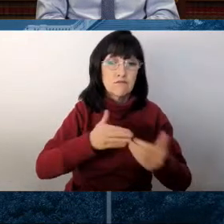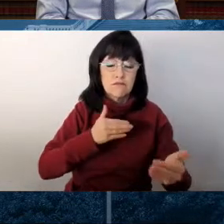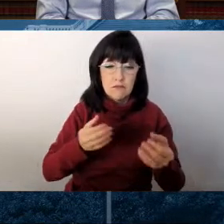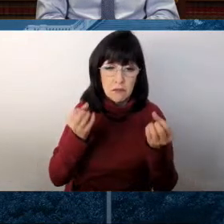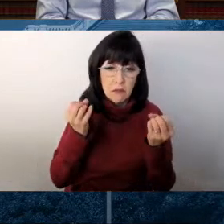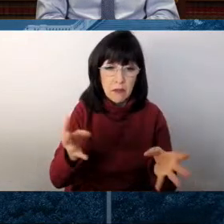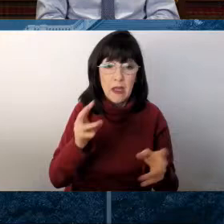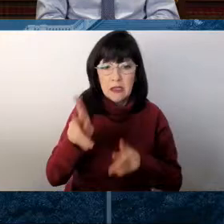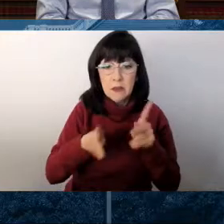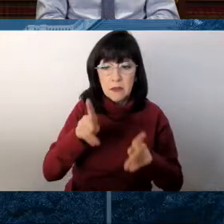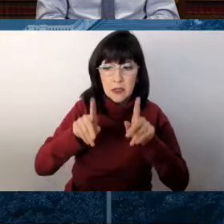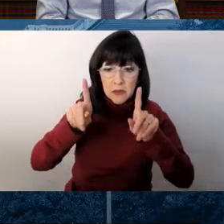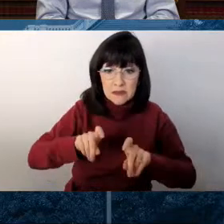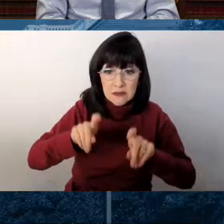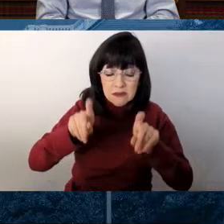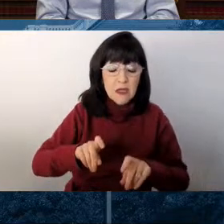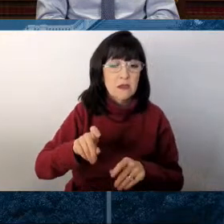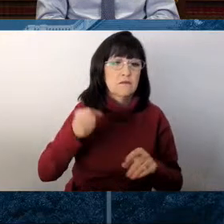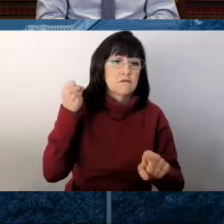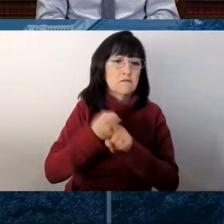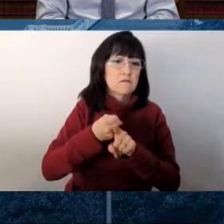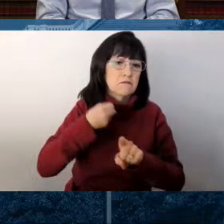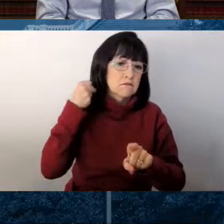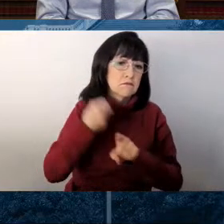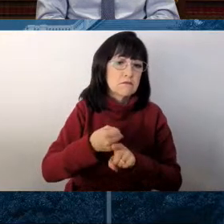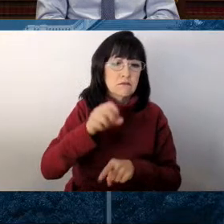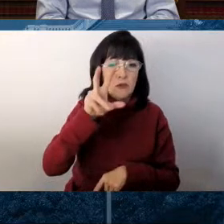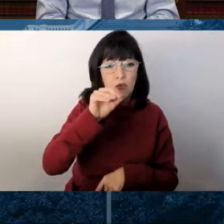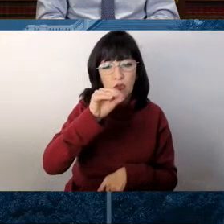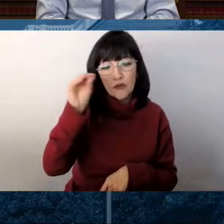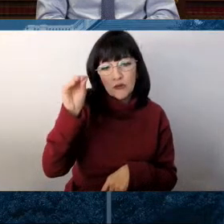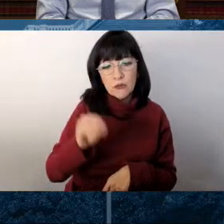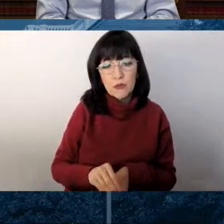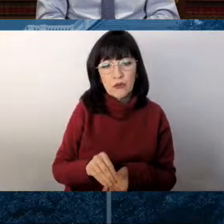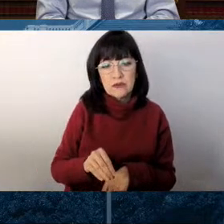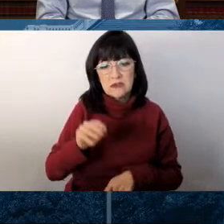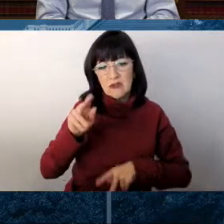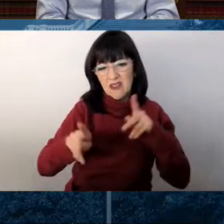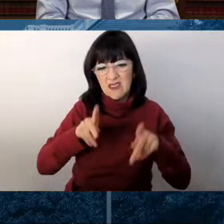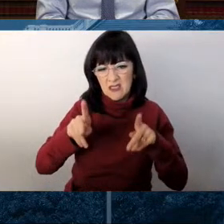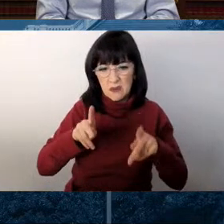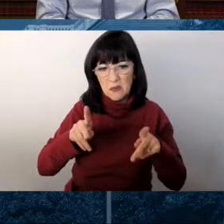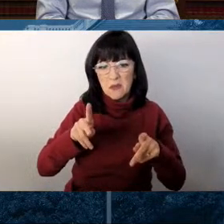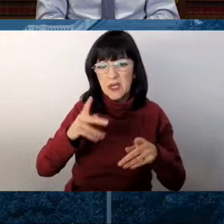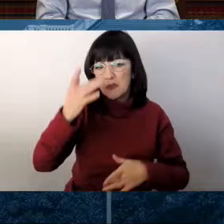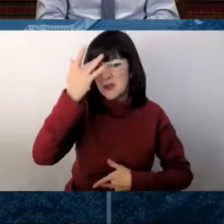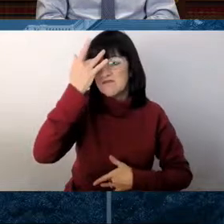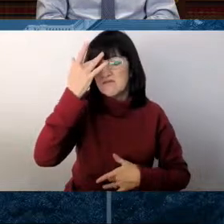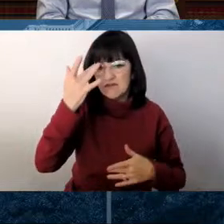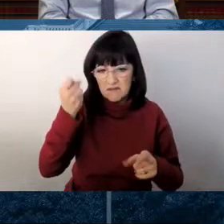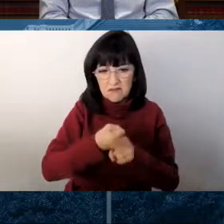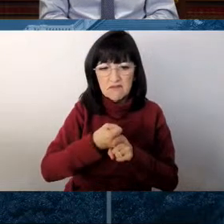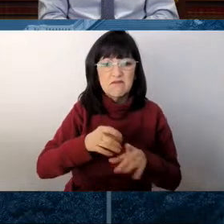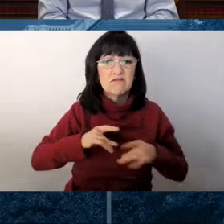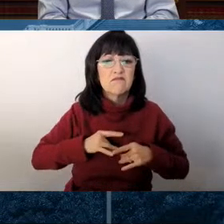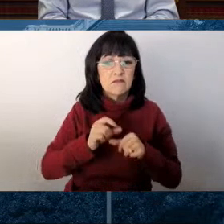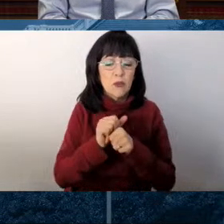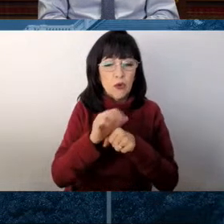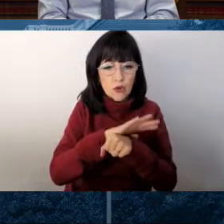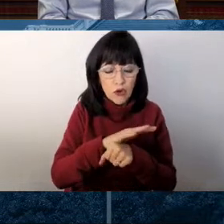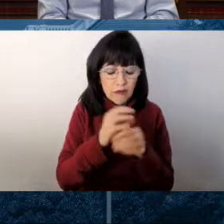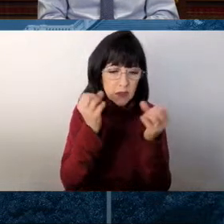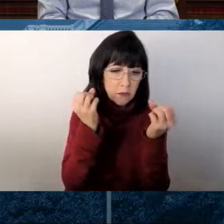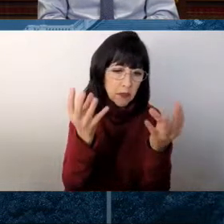that are done that are positive. And so a very high number, lots of spread in the communities, lots of people getting tested, and that's a